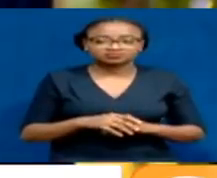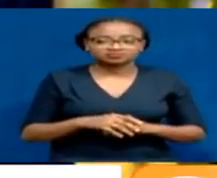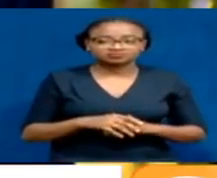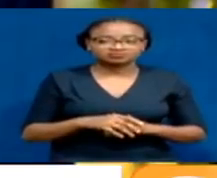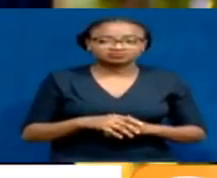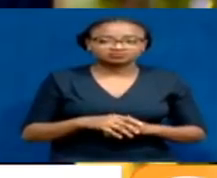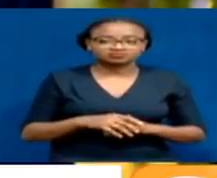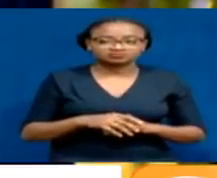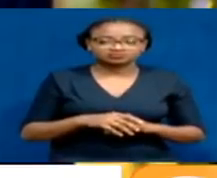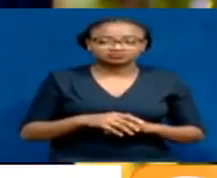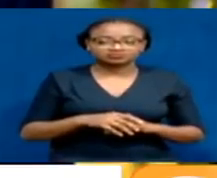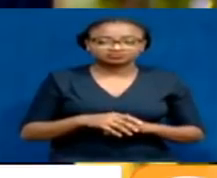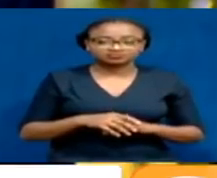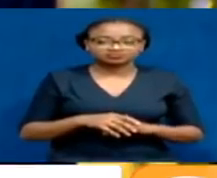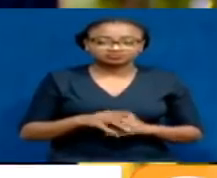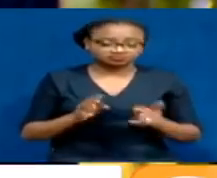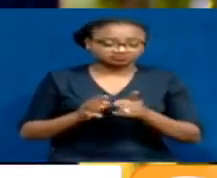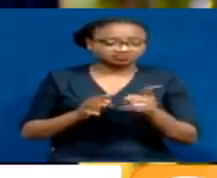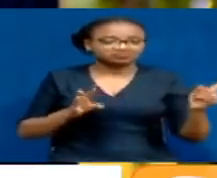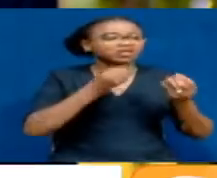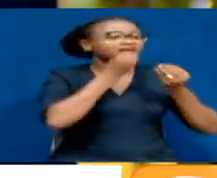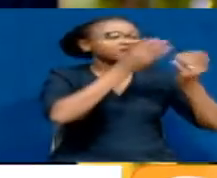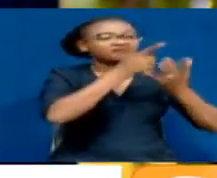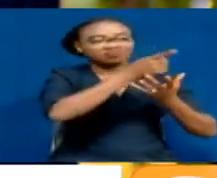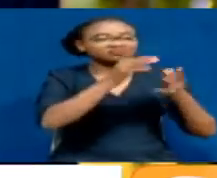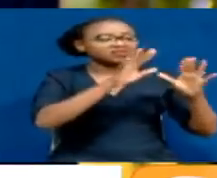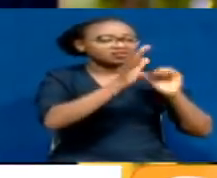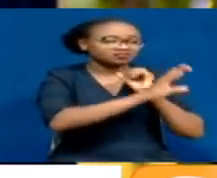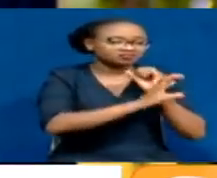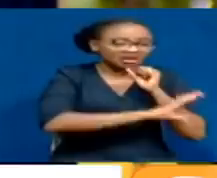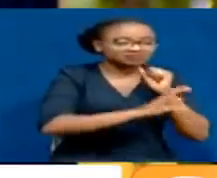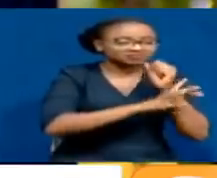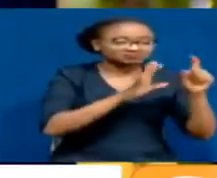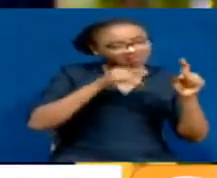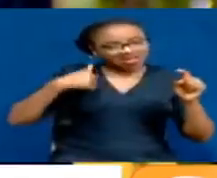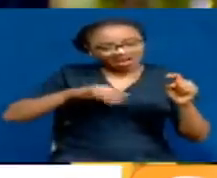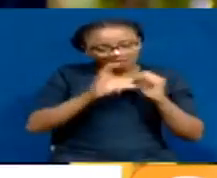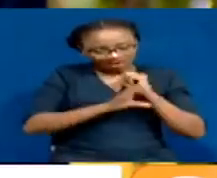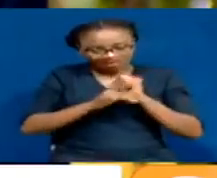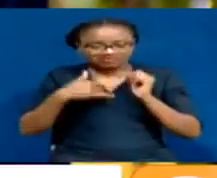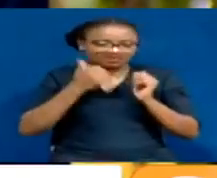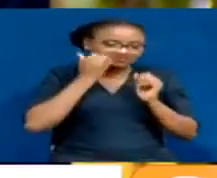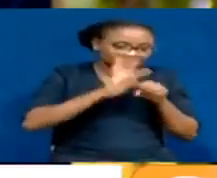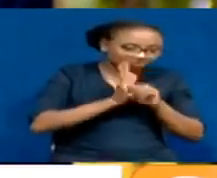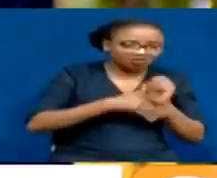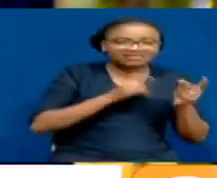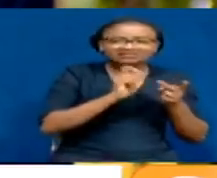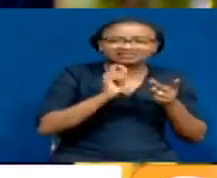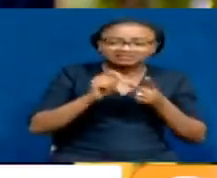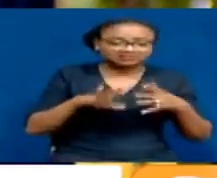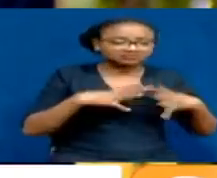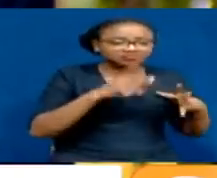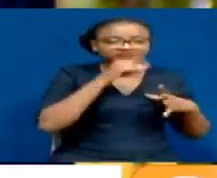have, told the world of the situation in their countries. They've shared data, they've tested their populations, they took